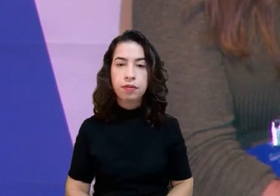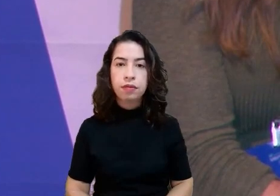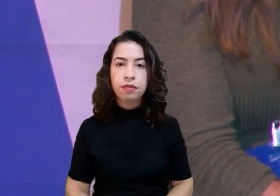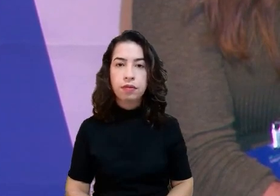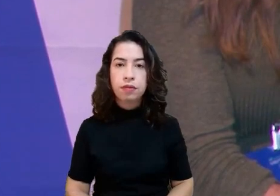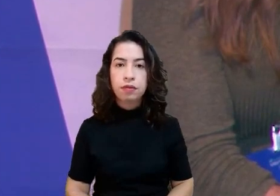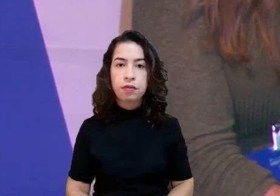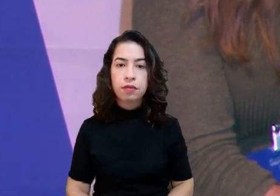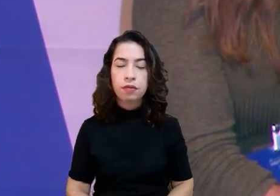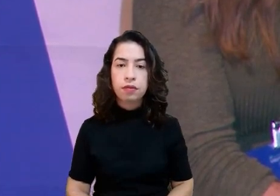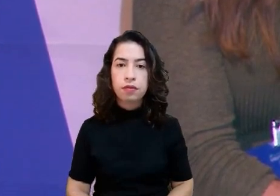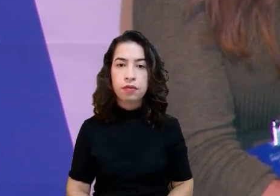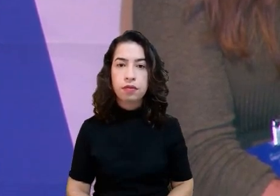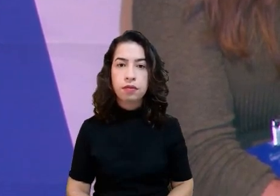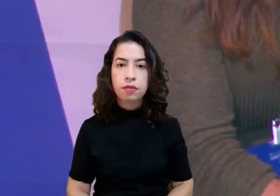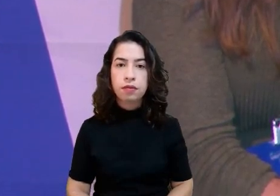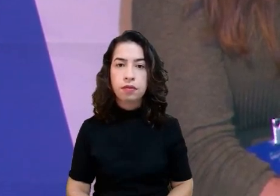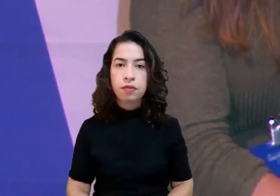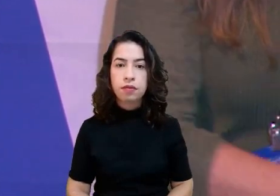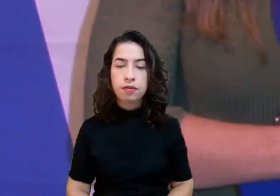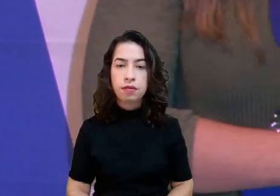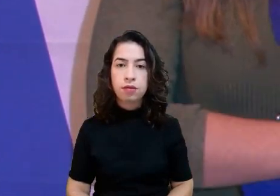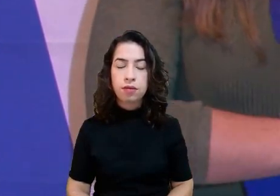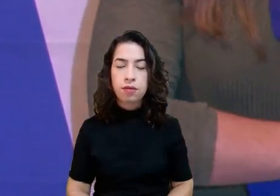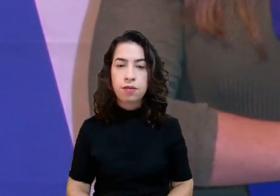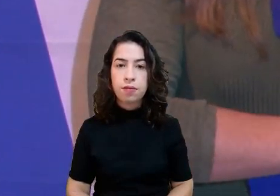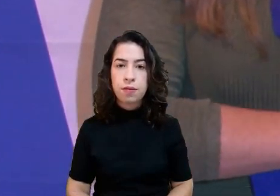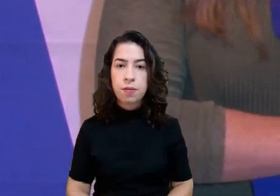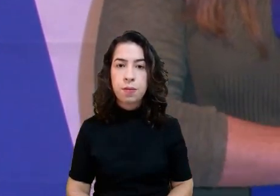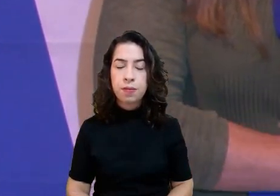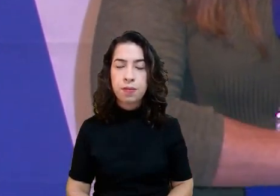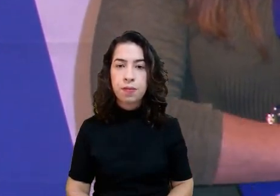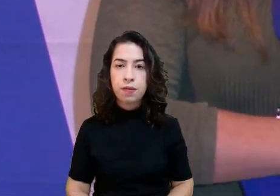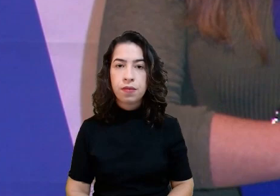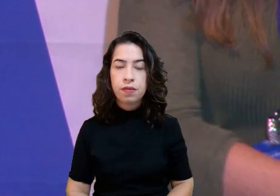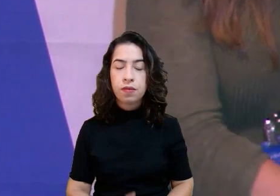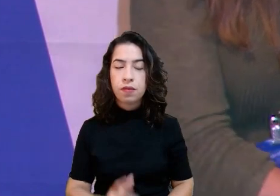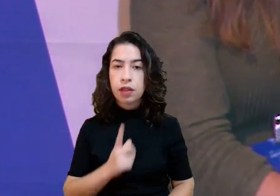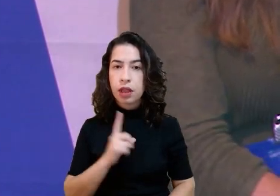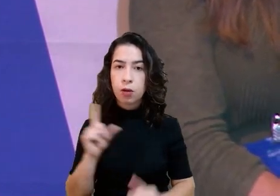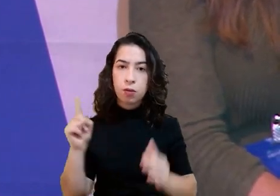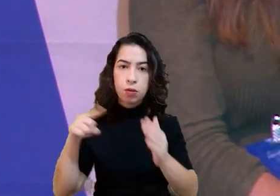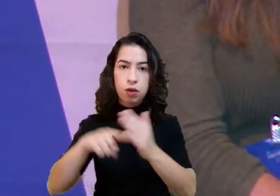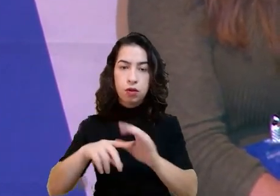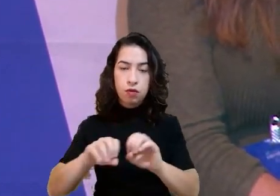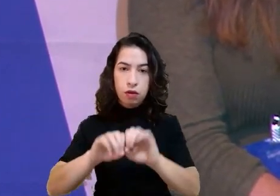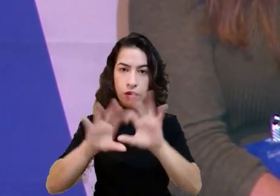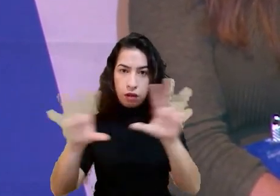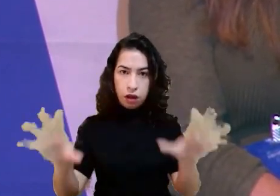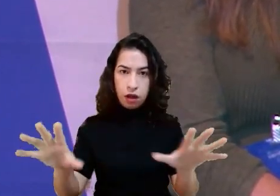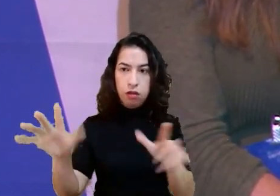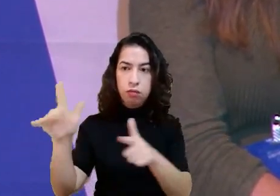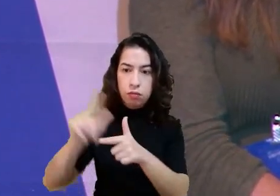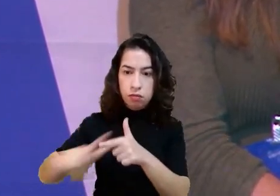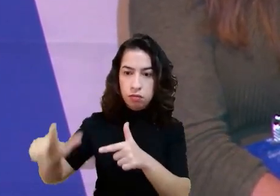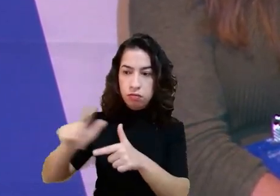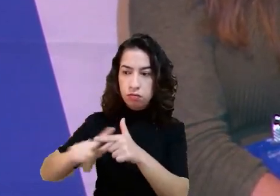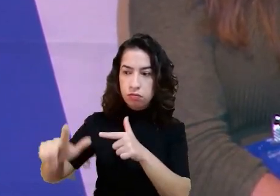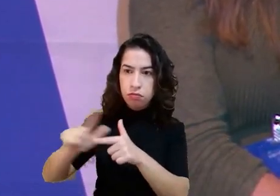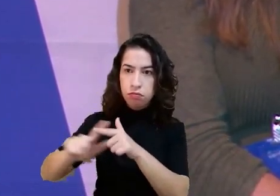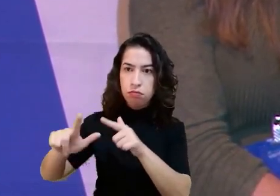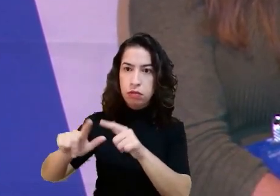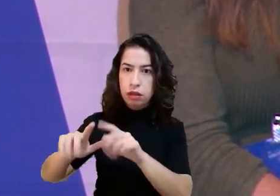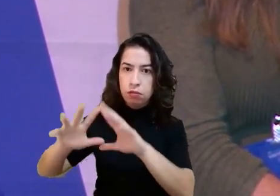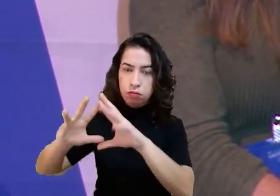need. And when they tackle with a clear purpose to solve clear